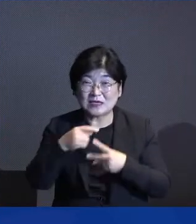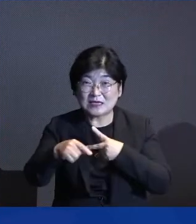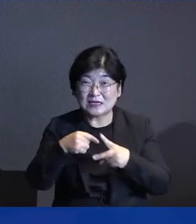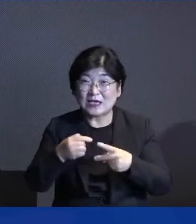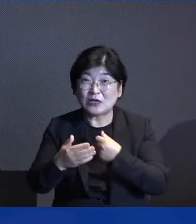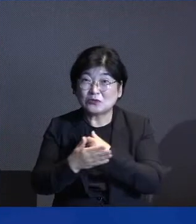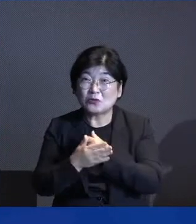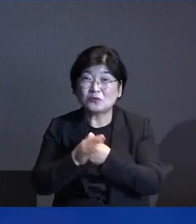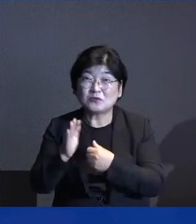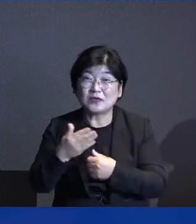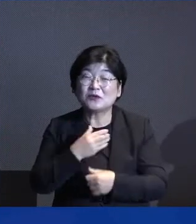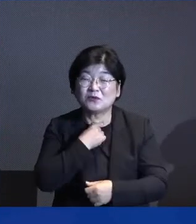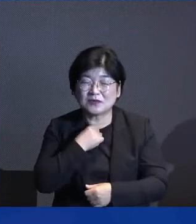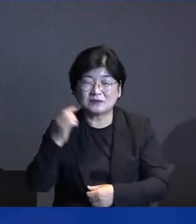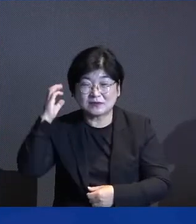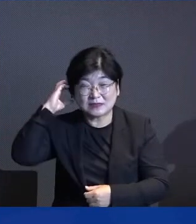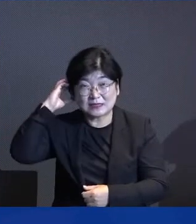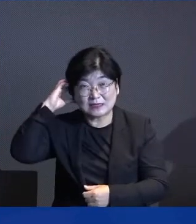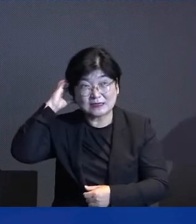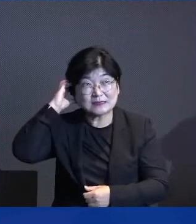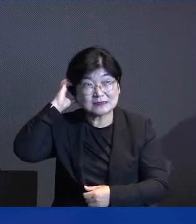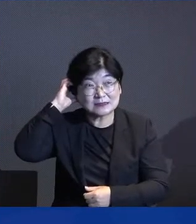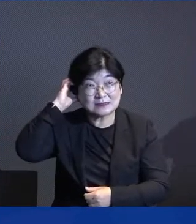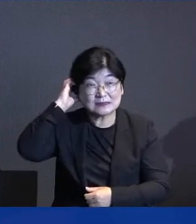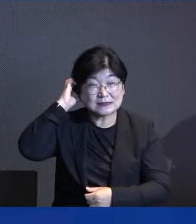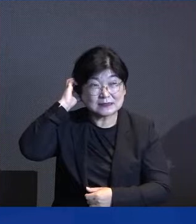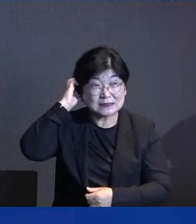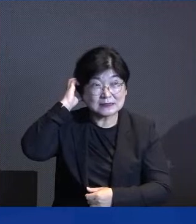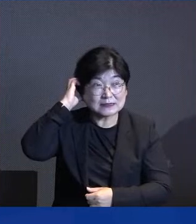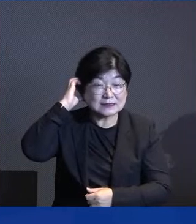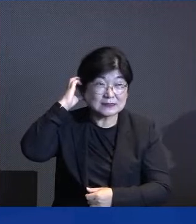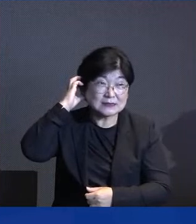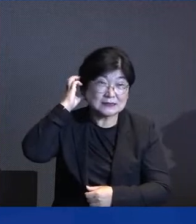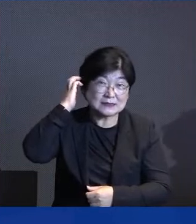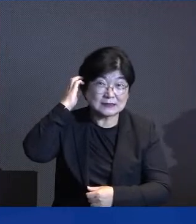I cannot move my slide for some reason.